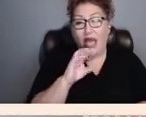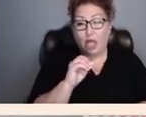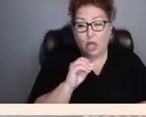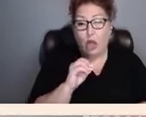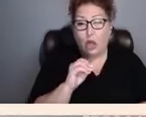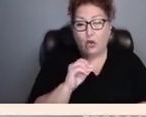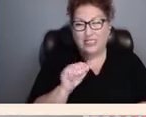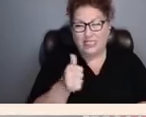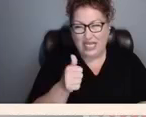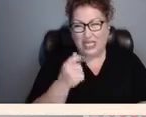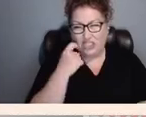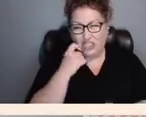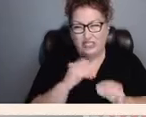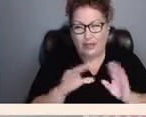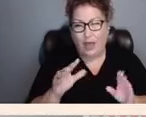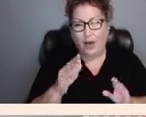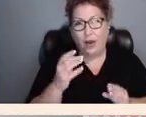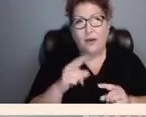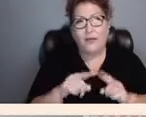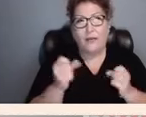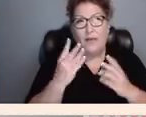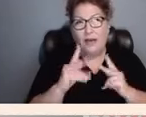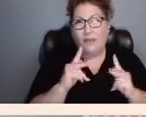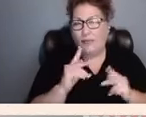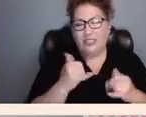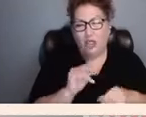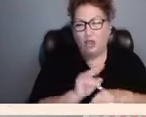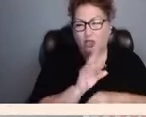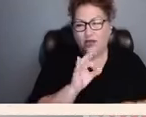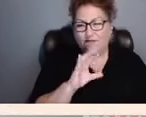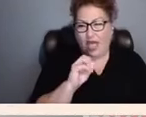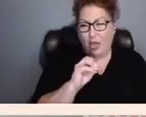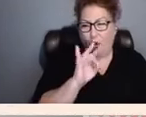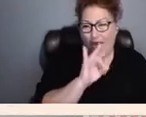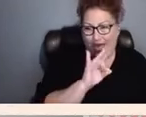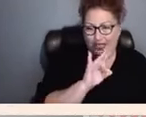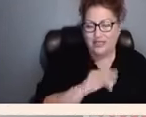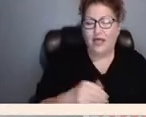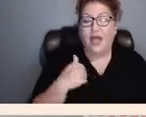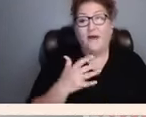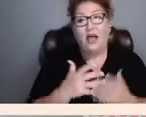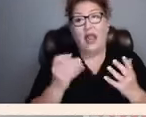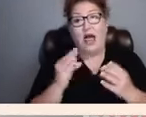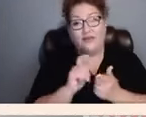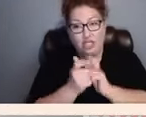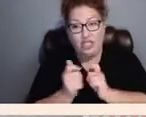lot of people are still on FICO 8, and there's a lot of changes with FICO 10, and it is weighted